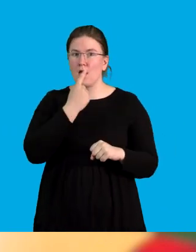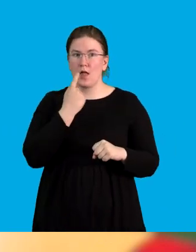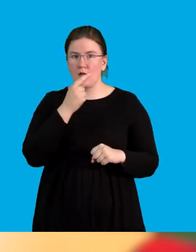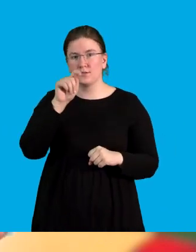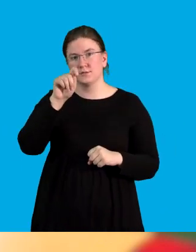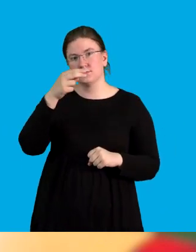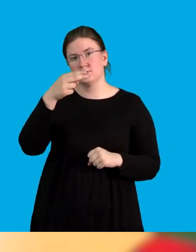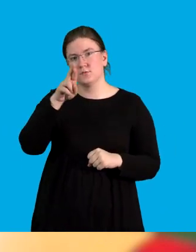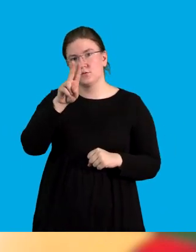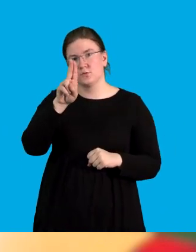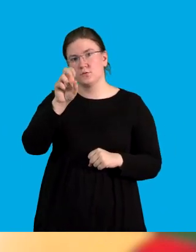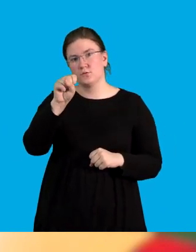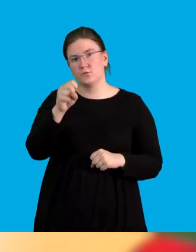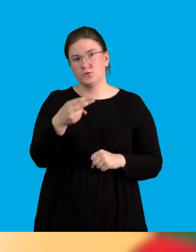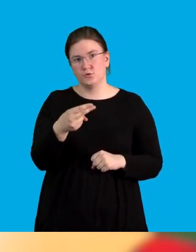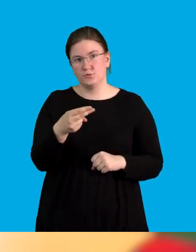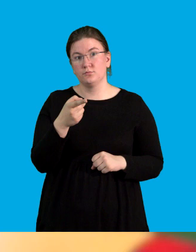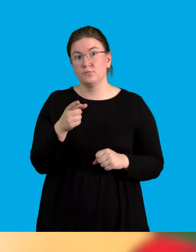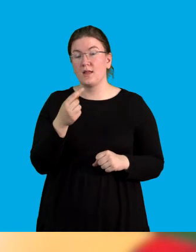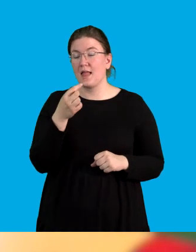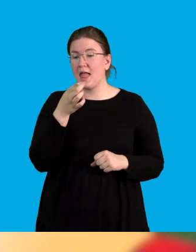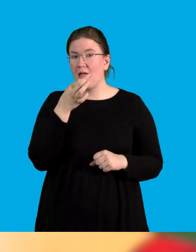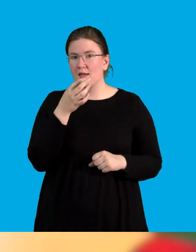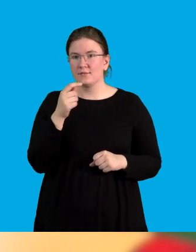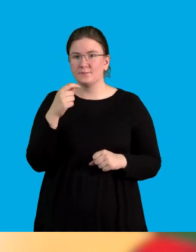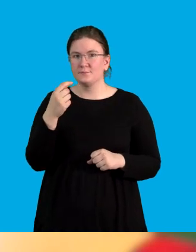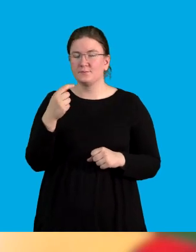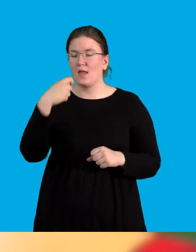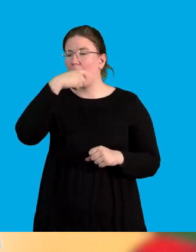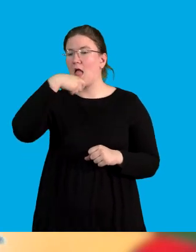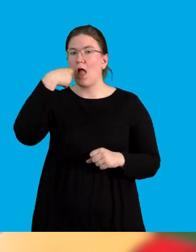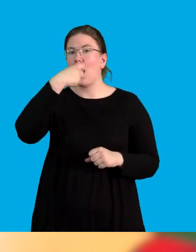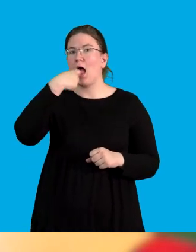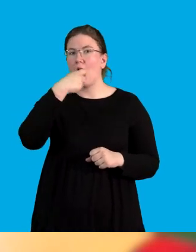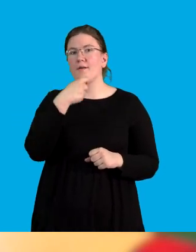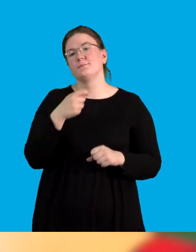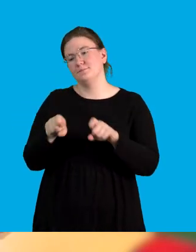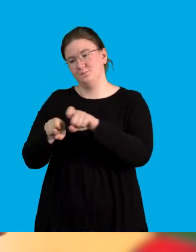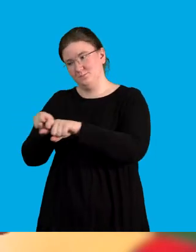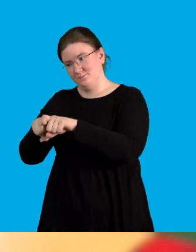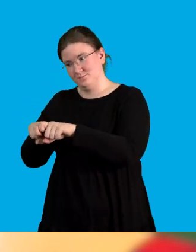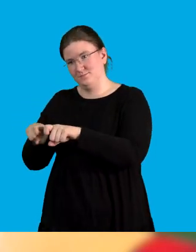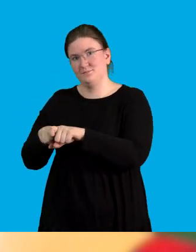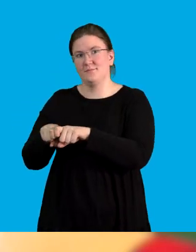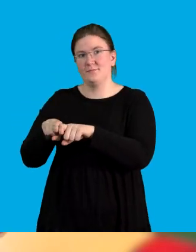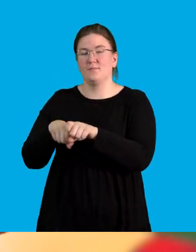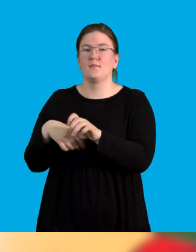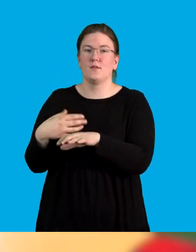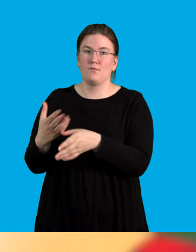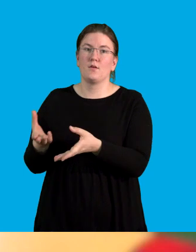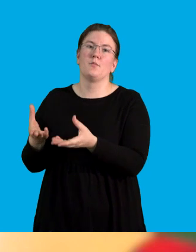have oral thrush, they would usually take a sample of your saliva from the mouth and take it for testing at the